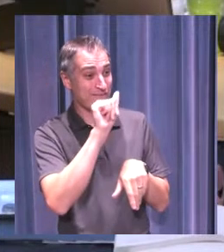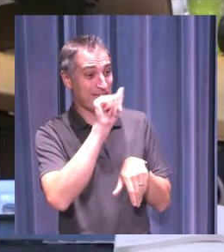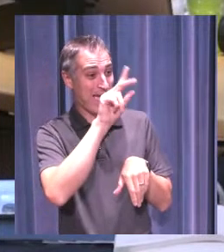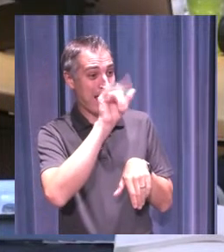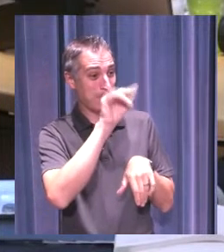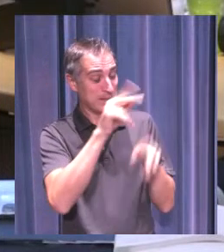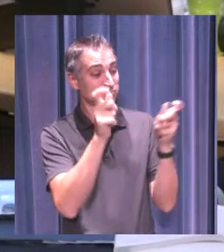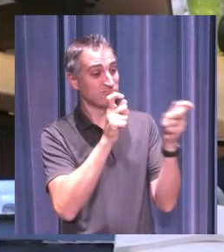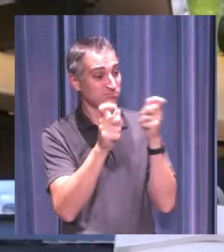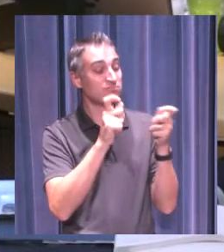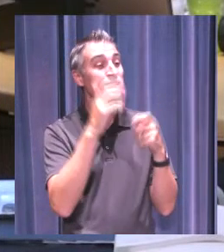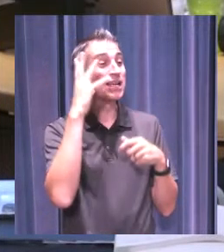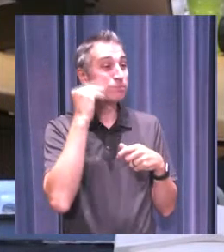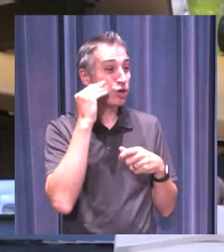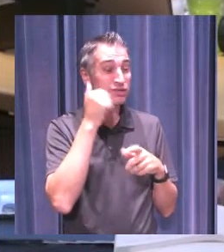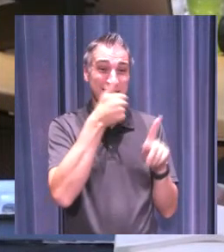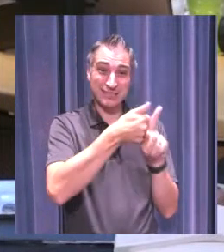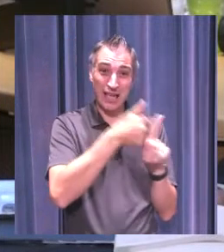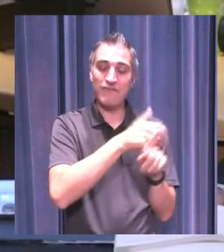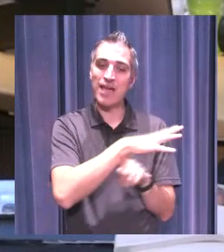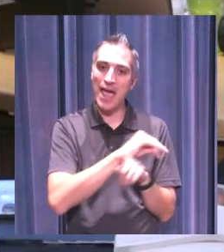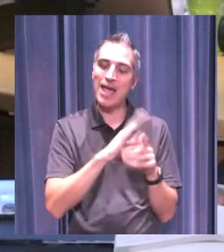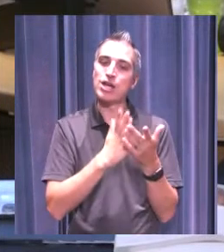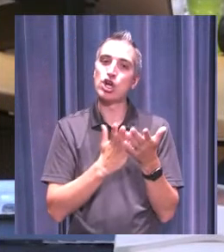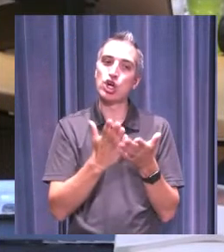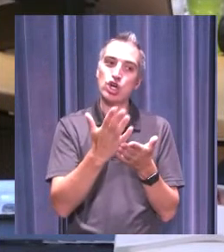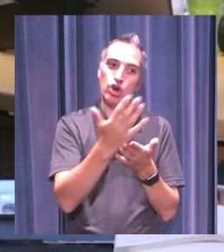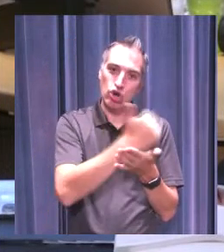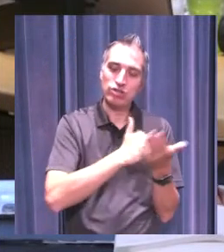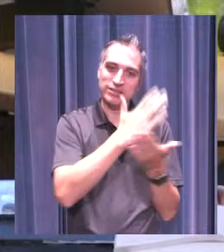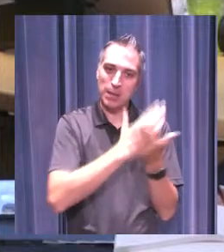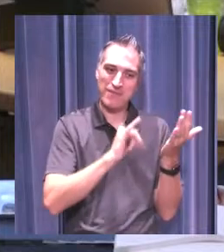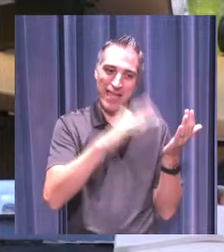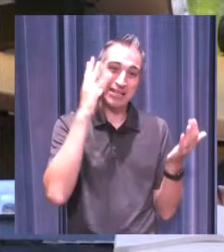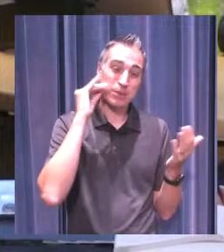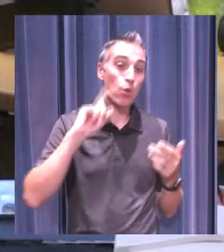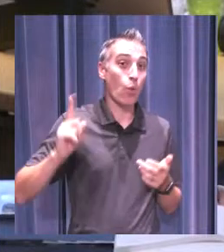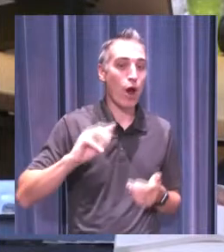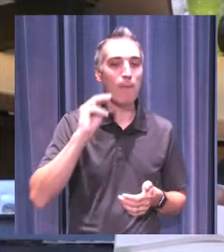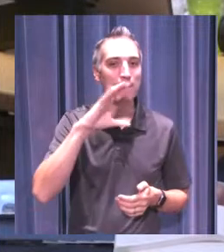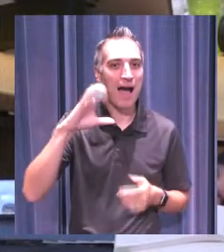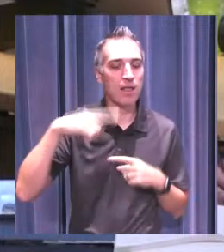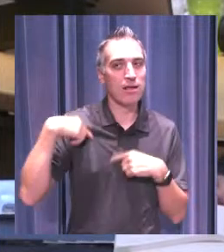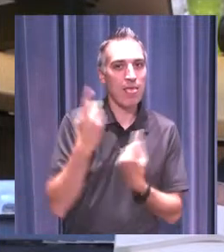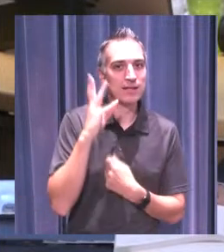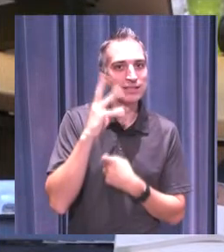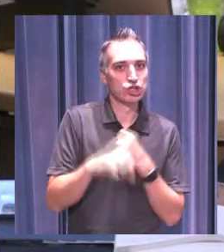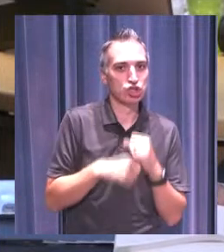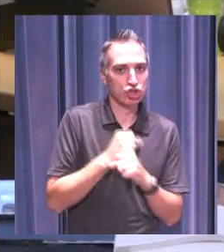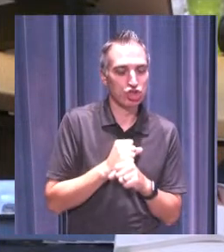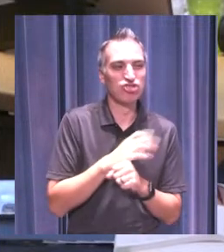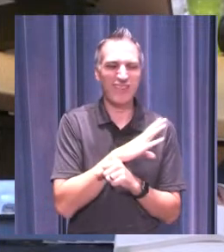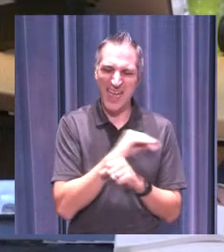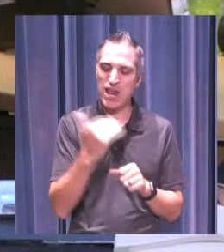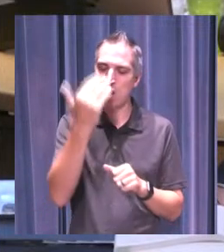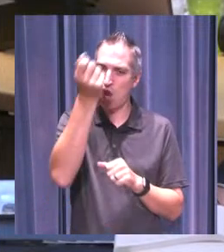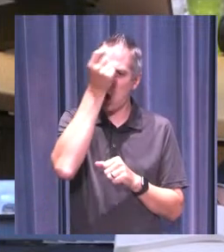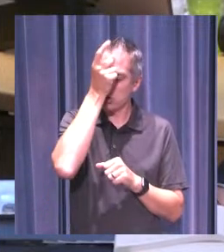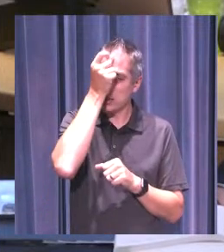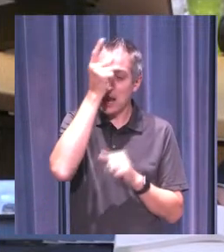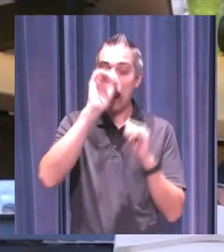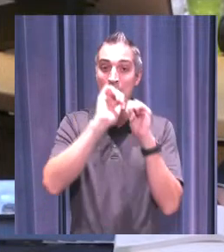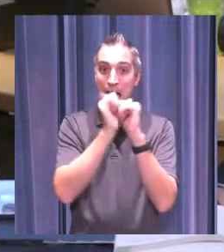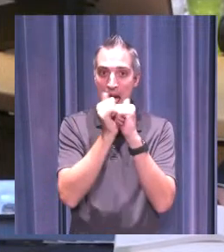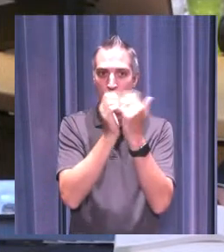experience in the field, but also gained some of that experience at Mott over the past 6 years, and thereby gaining an understanding of how